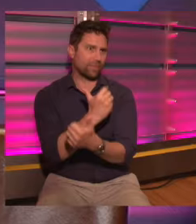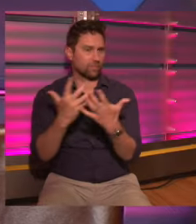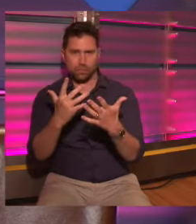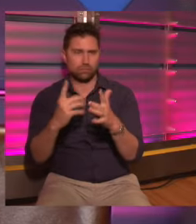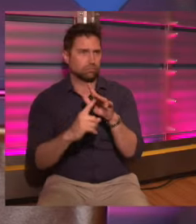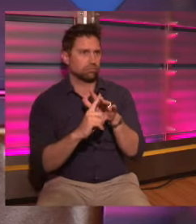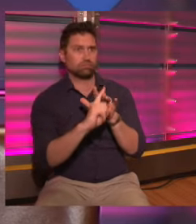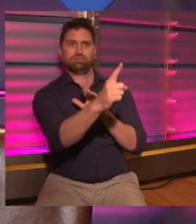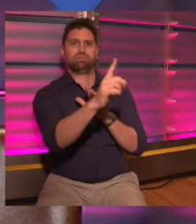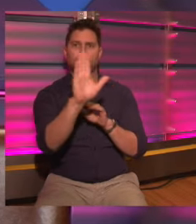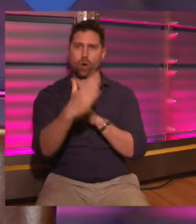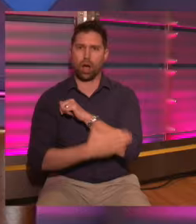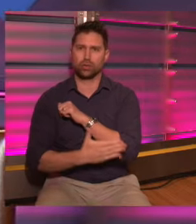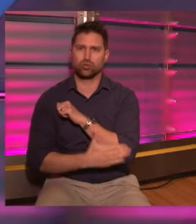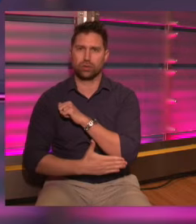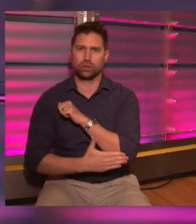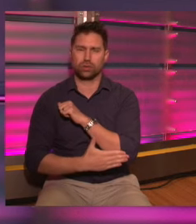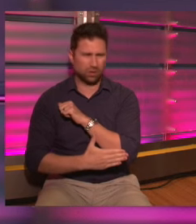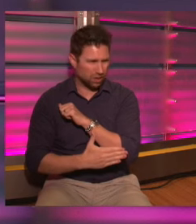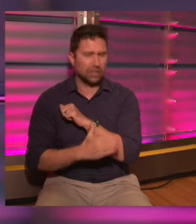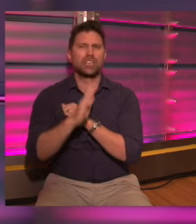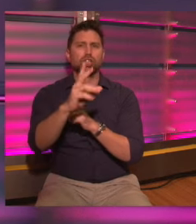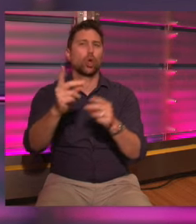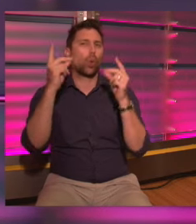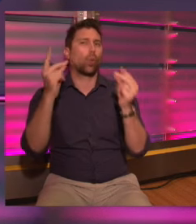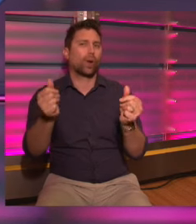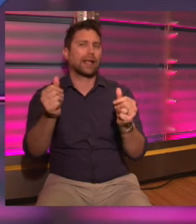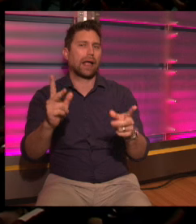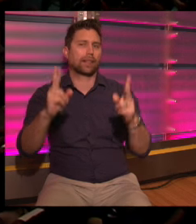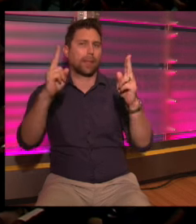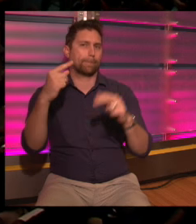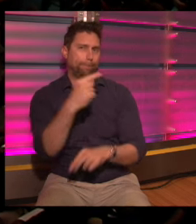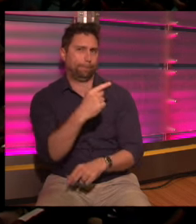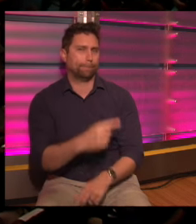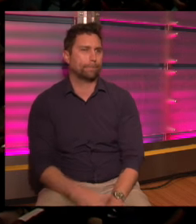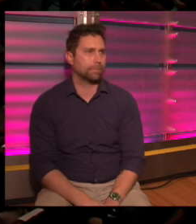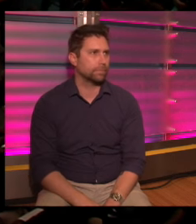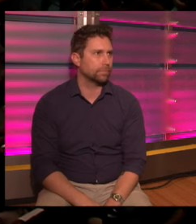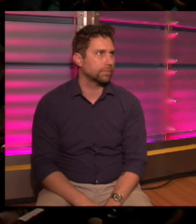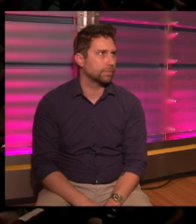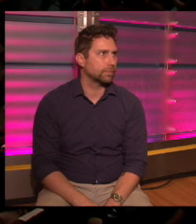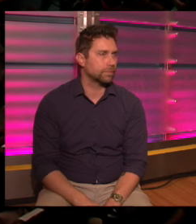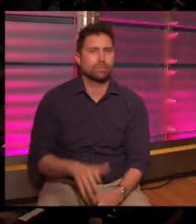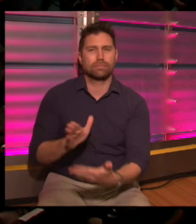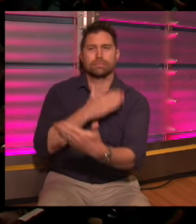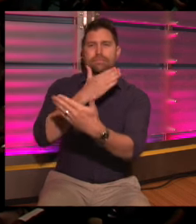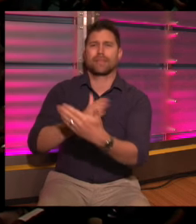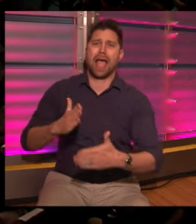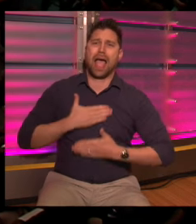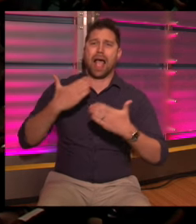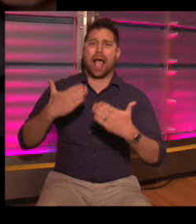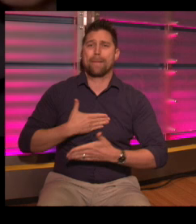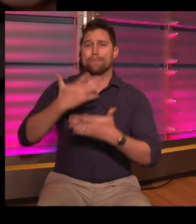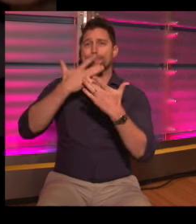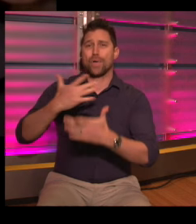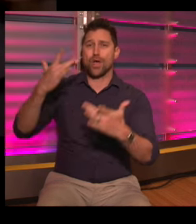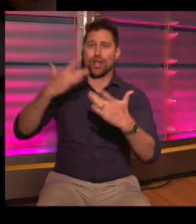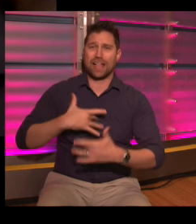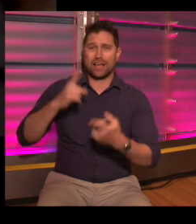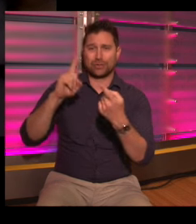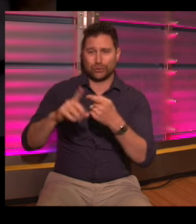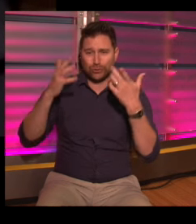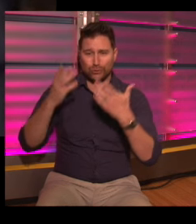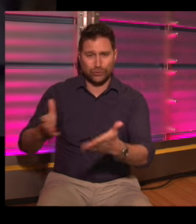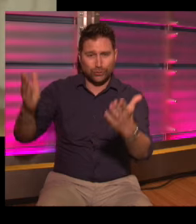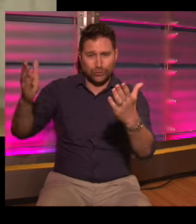known and flee your country. And so here's a quick clip of that. Happy birthday to you.